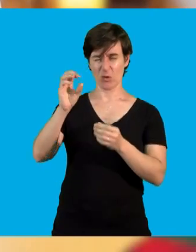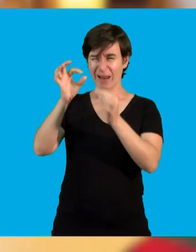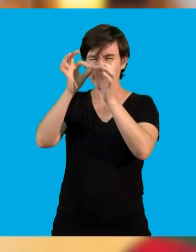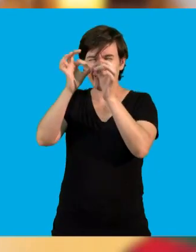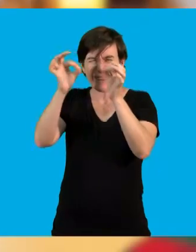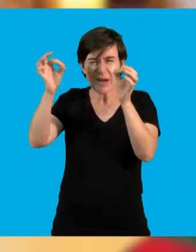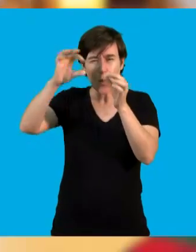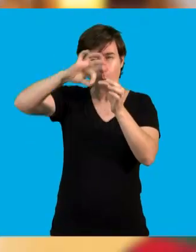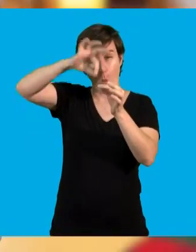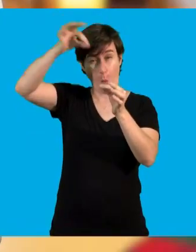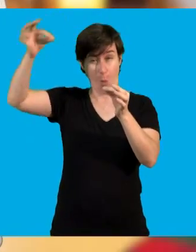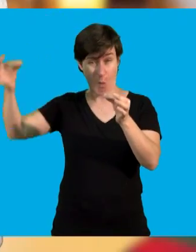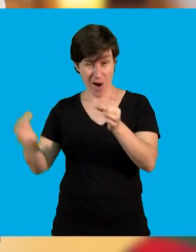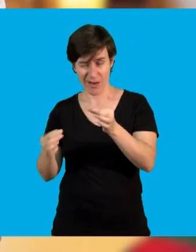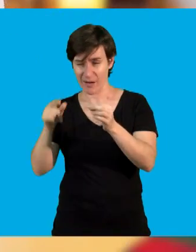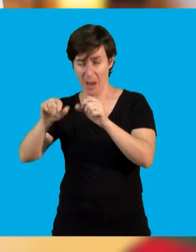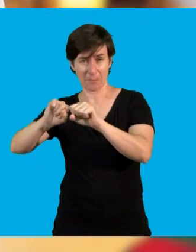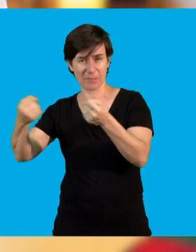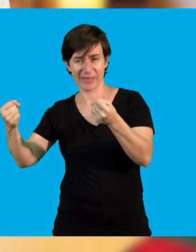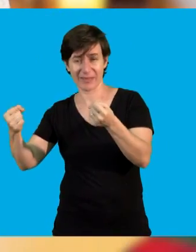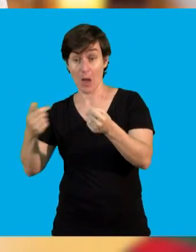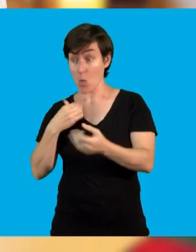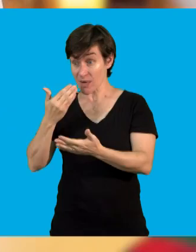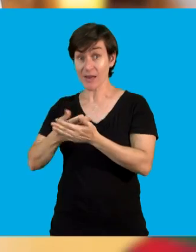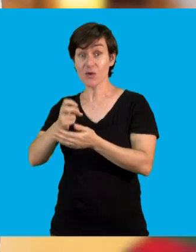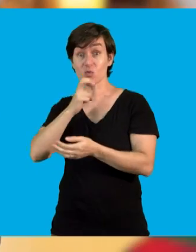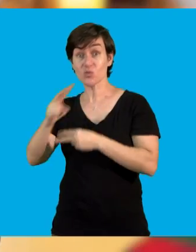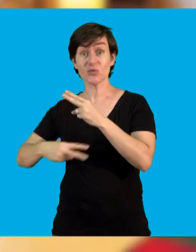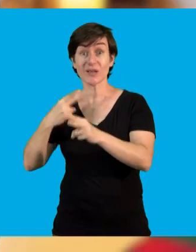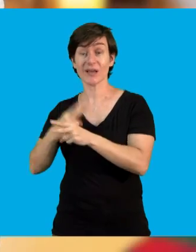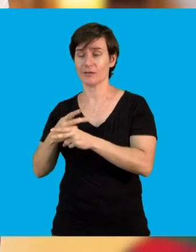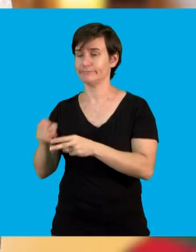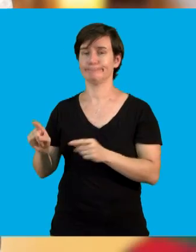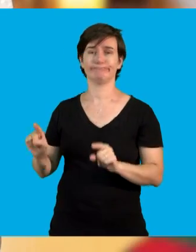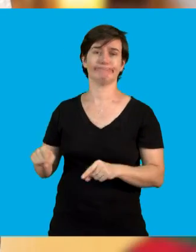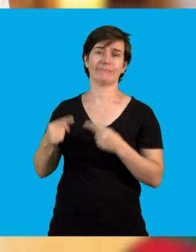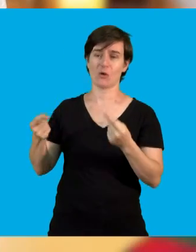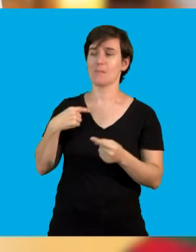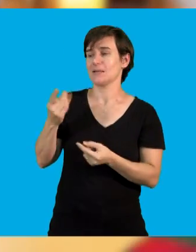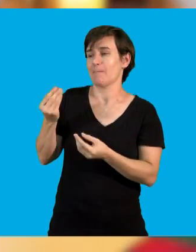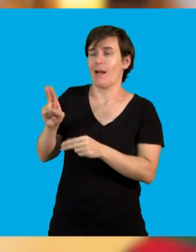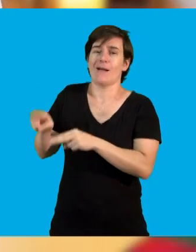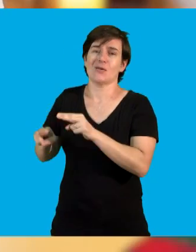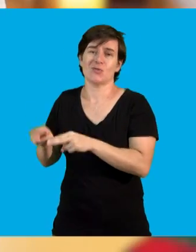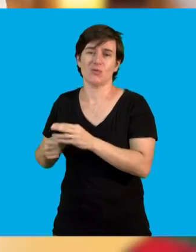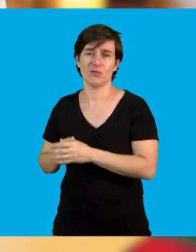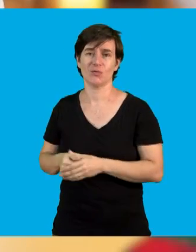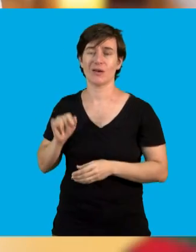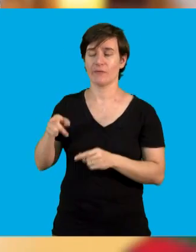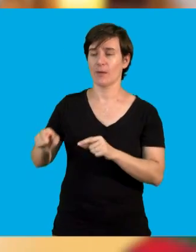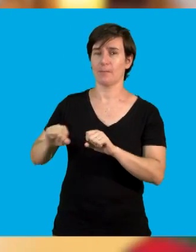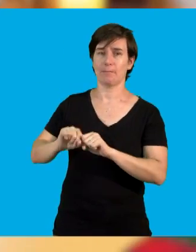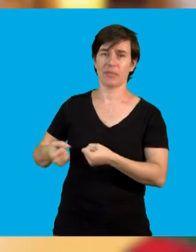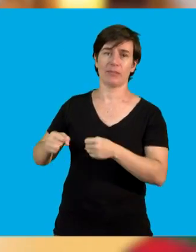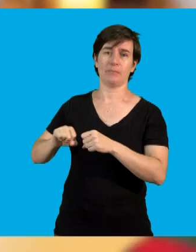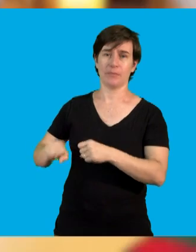melts and then it breaks, we cannot be able to use the very same fuse again. We'd need to replace the fuse, and remember, over time, if